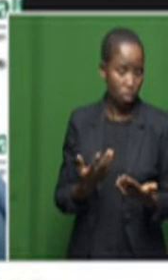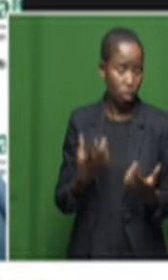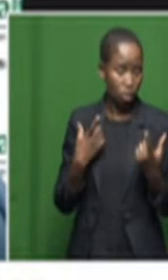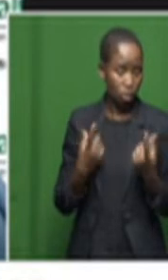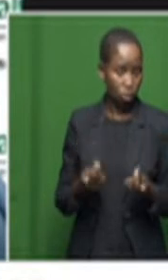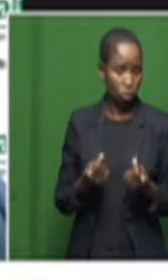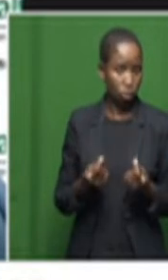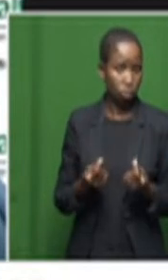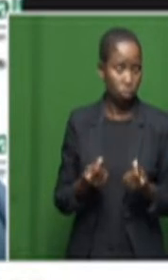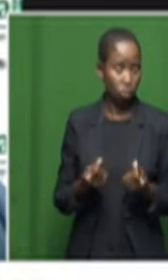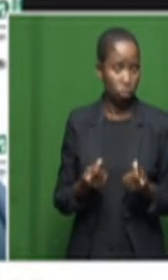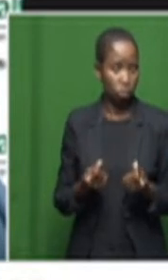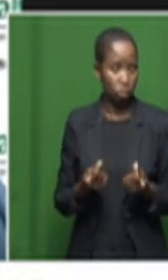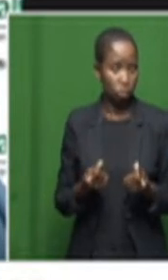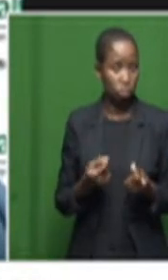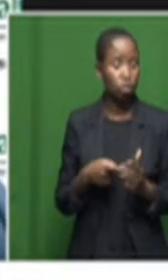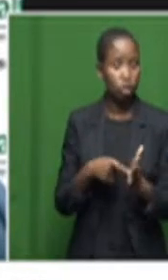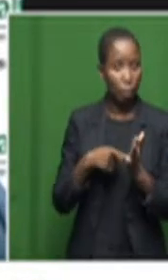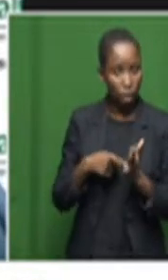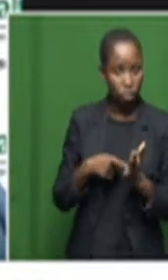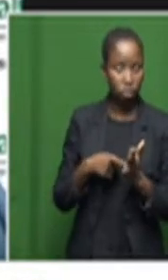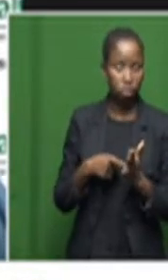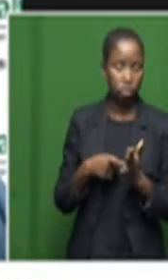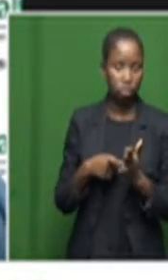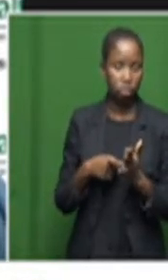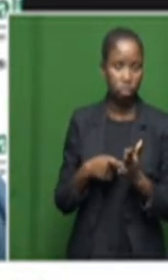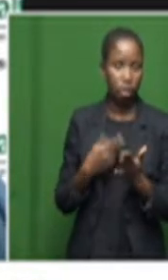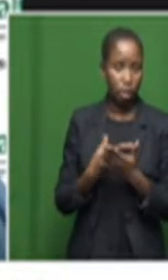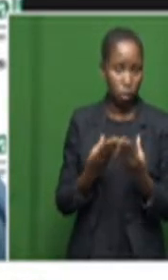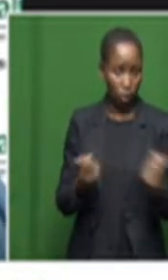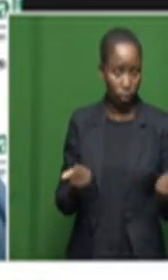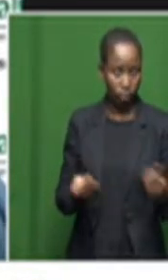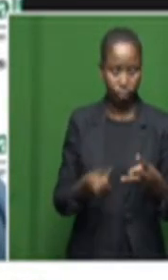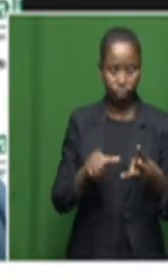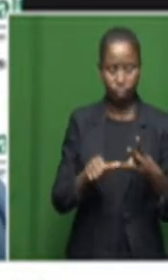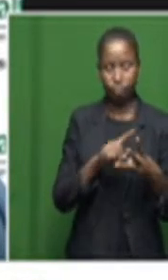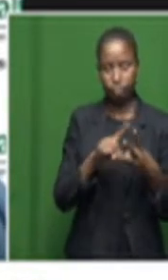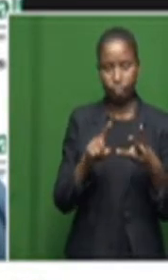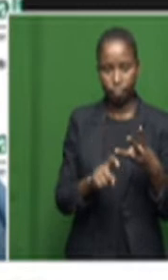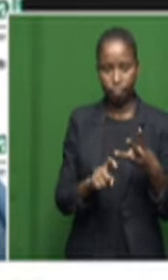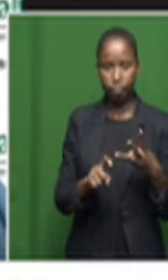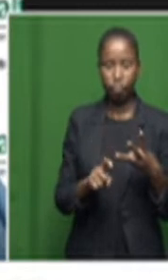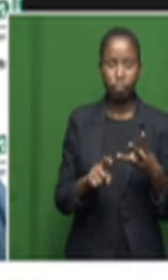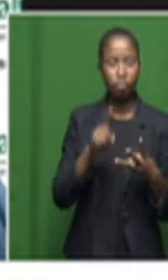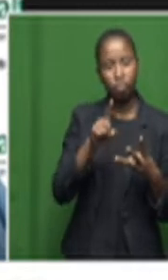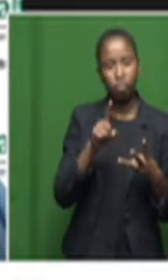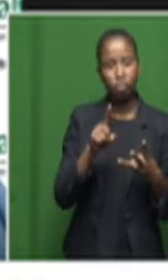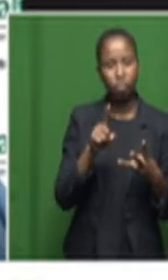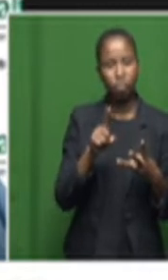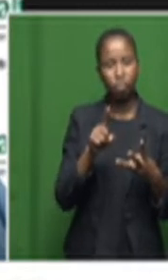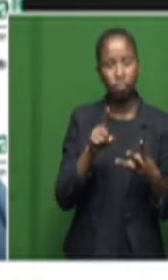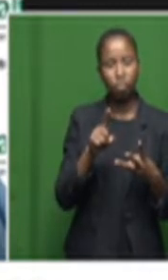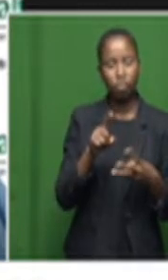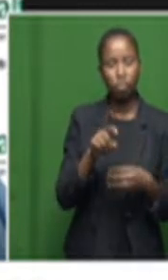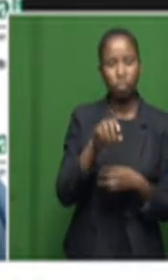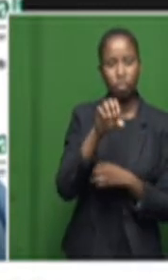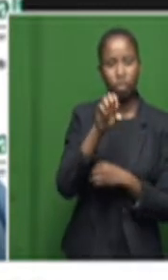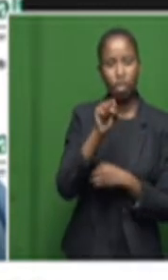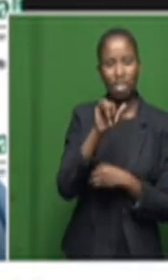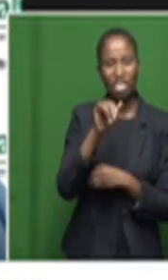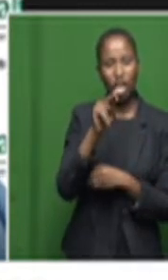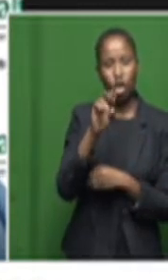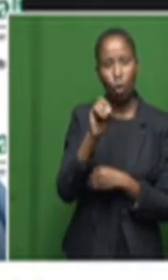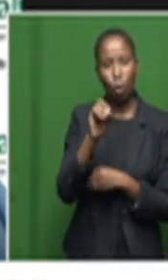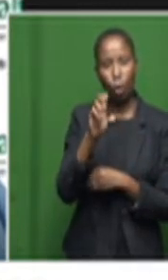the demand? The other question is, when are we going to add Cyanovac vaccine into the